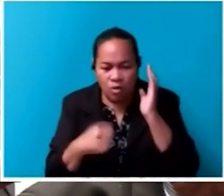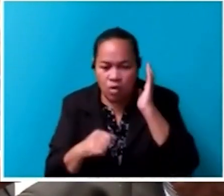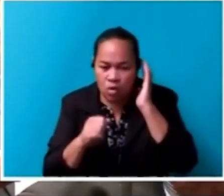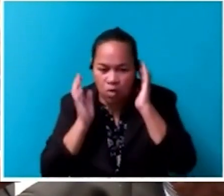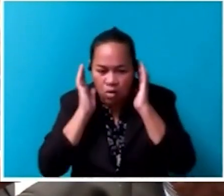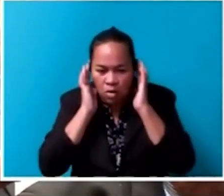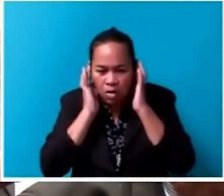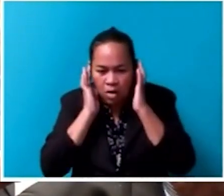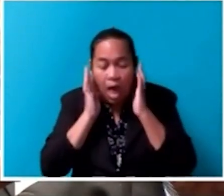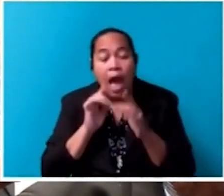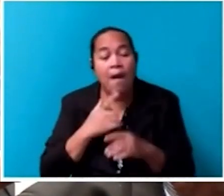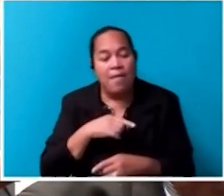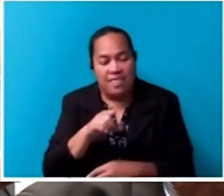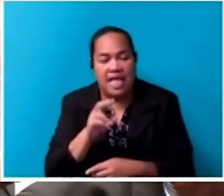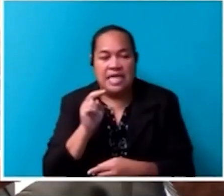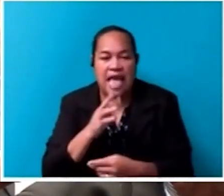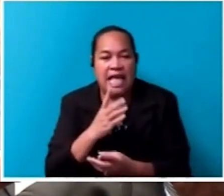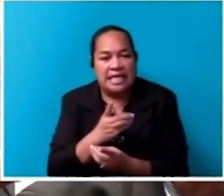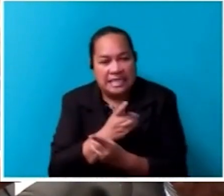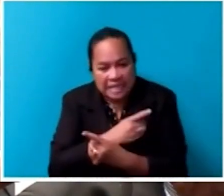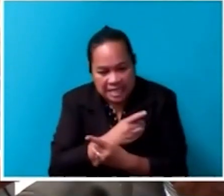but dignity and opportunity.